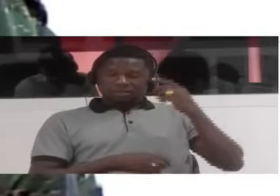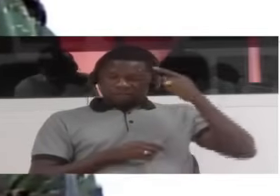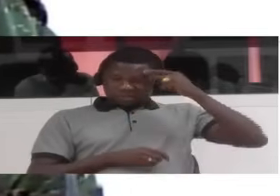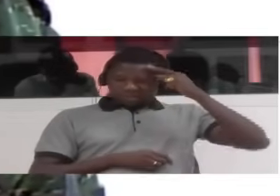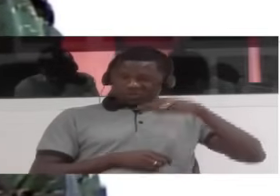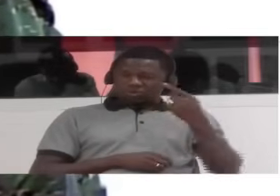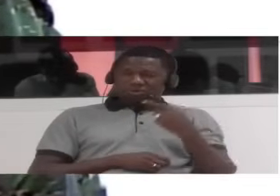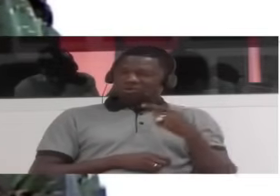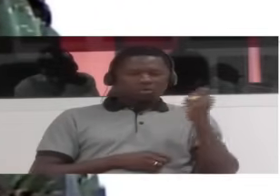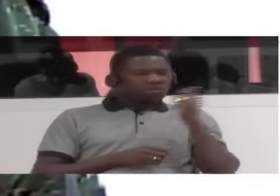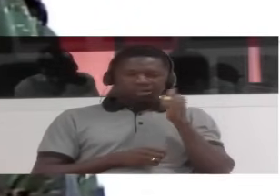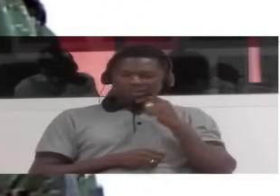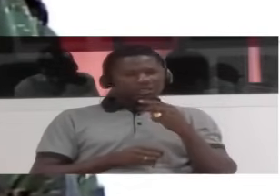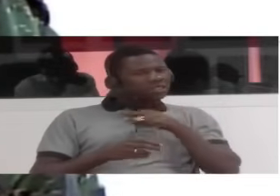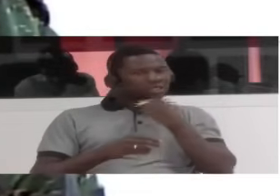killing.